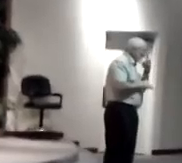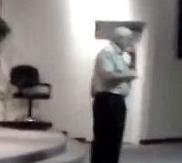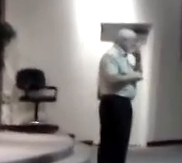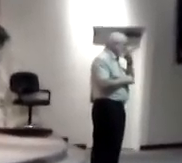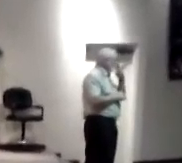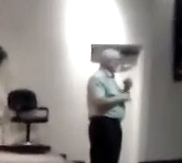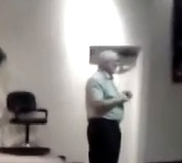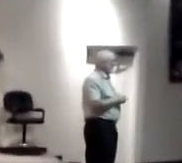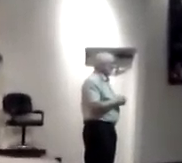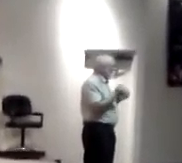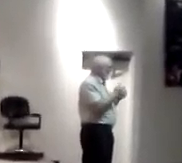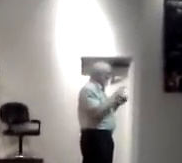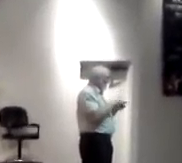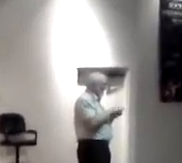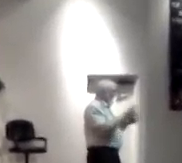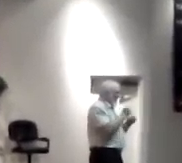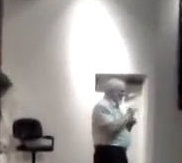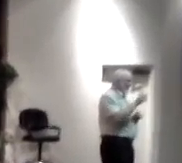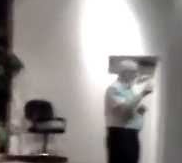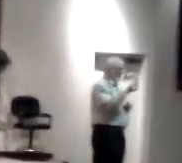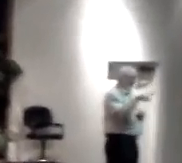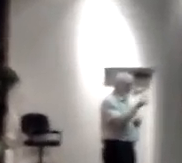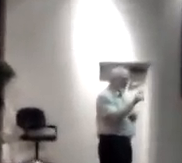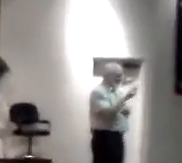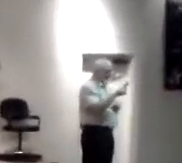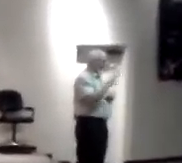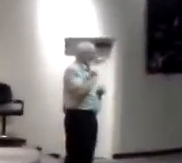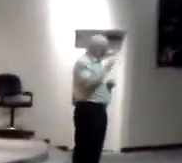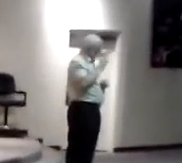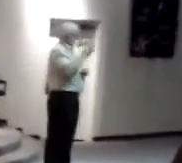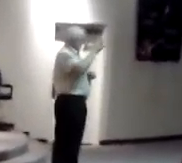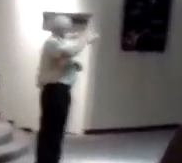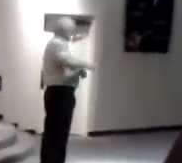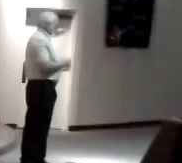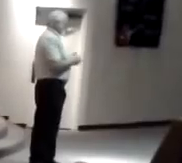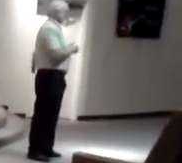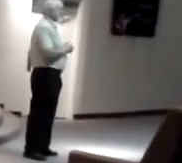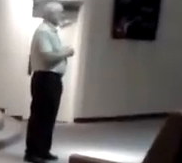horrible. I went and I got a Dr. Pepper and it was great.